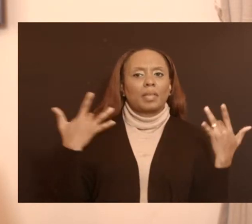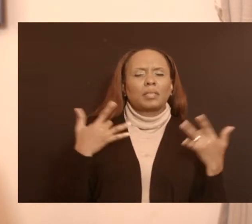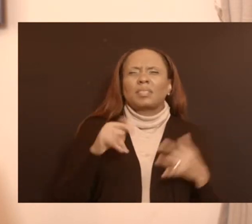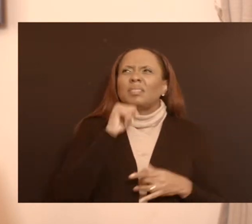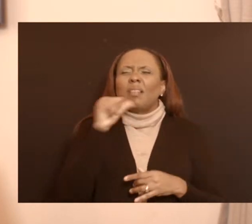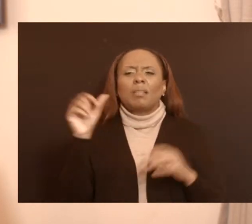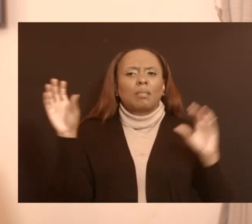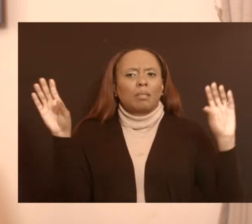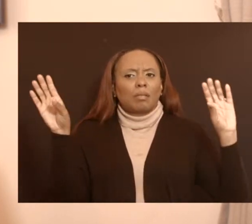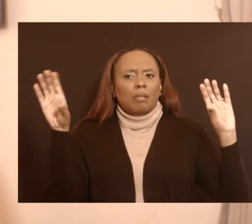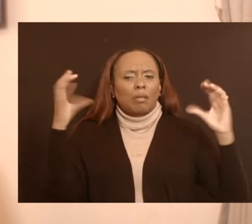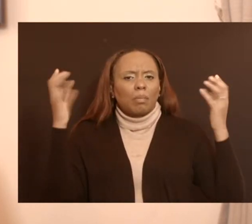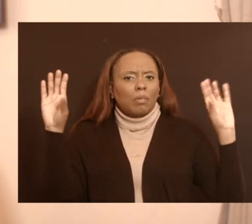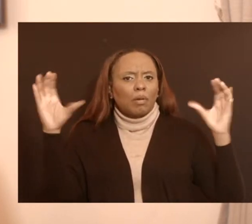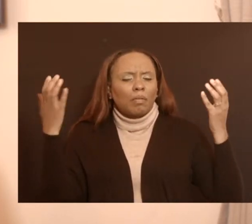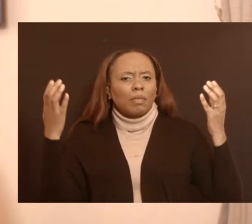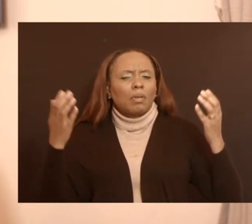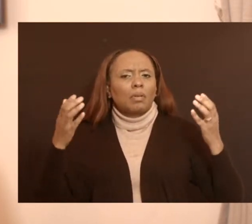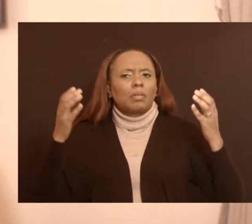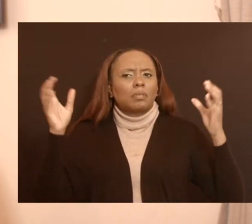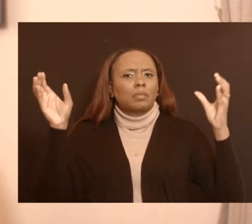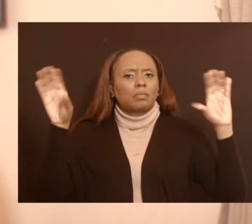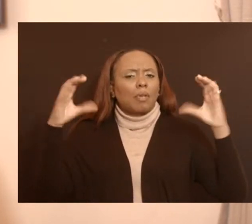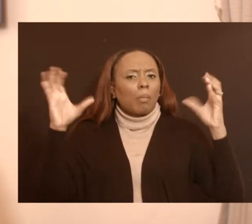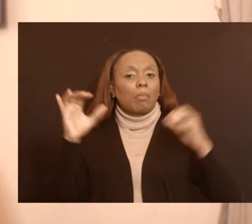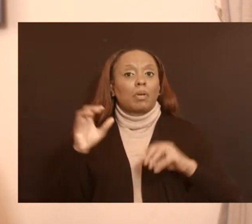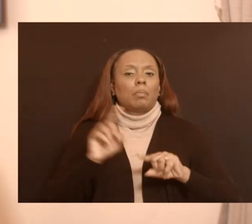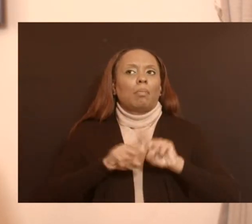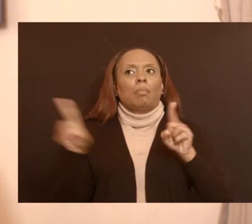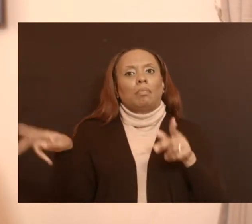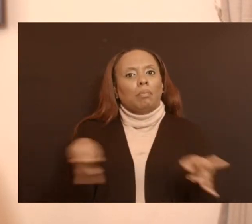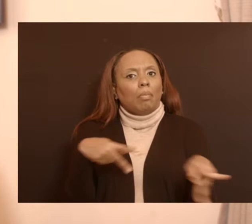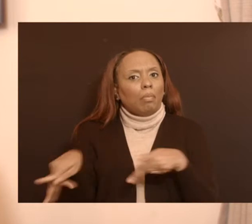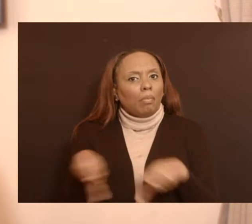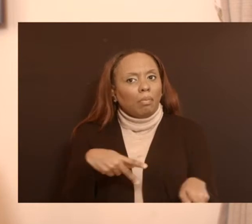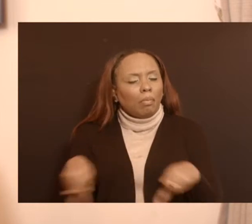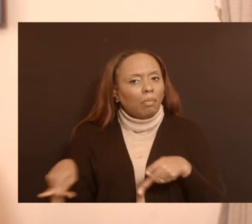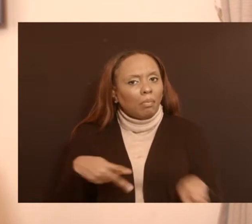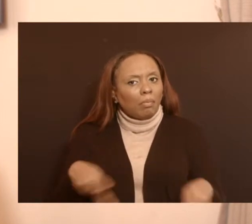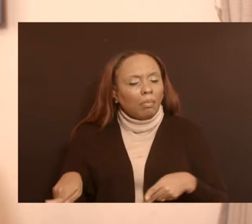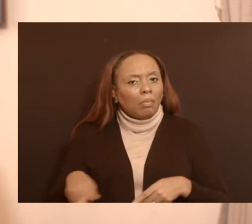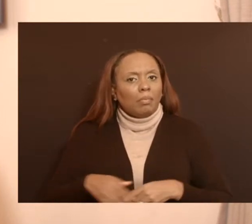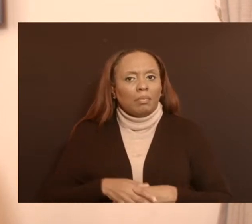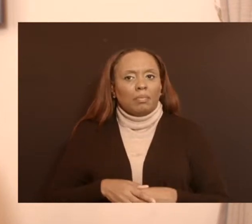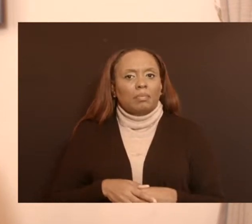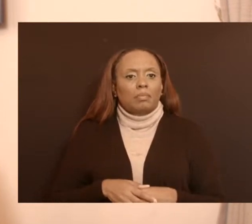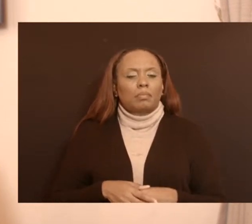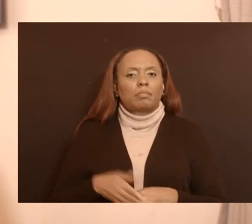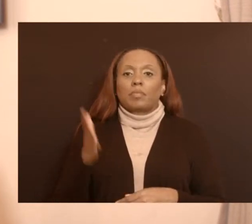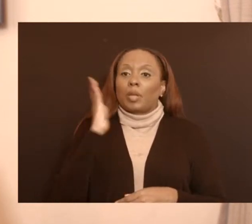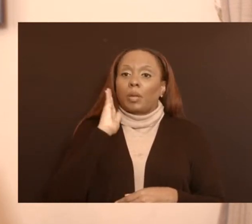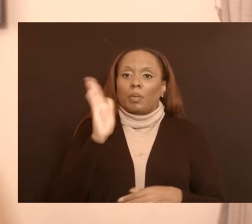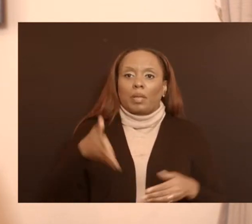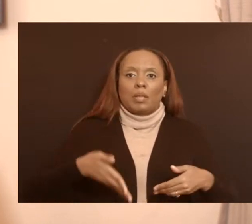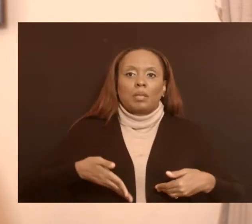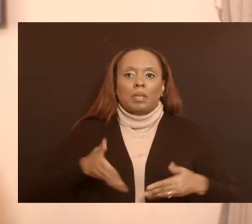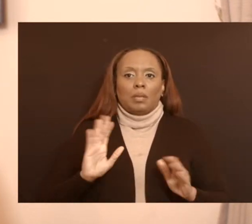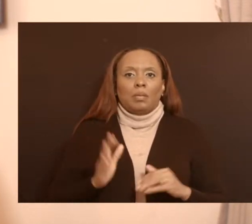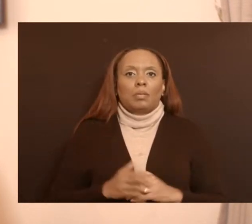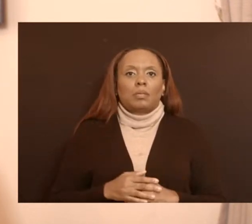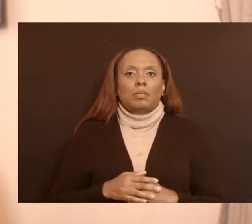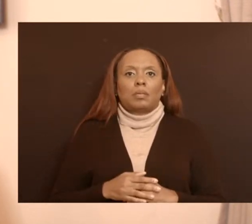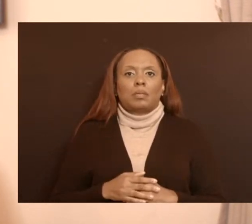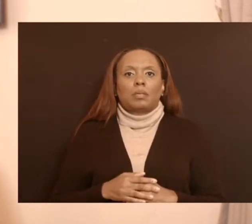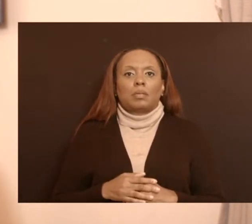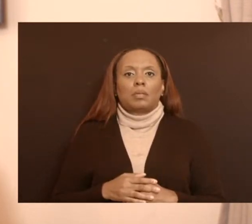it is there are some events that parties and so on that we are we are going to allow. Those parties would have a maximum